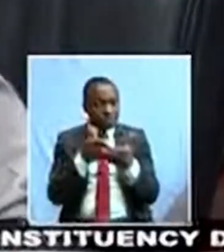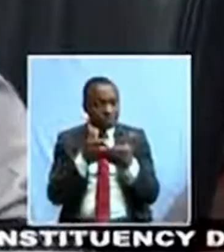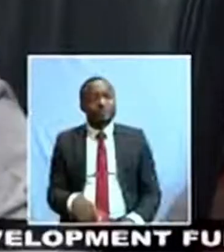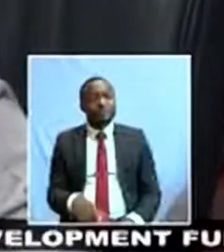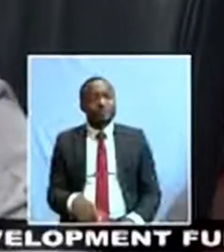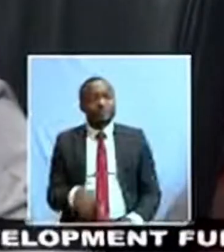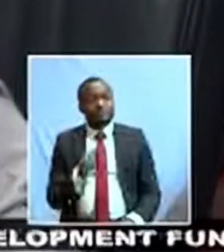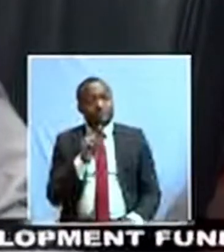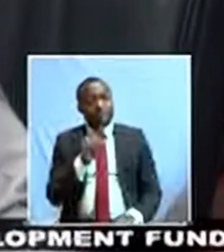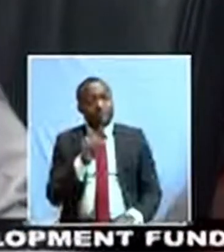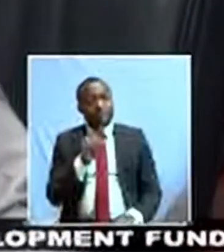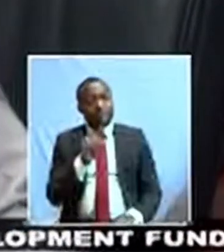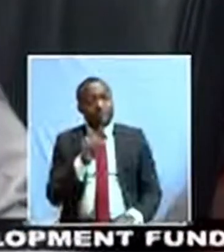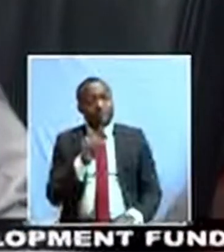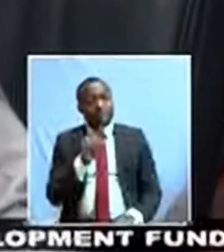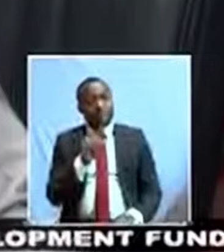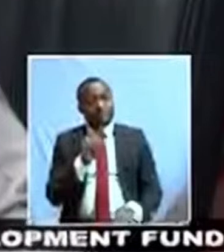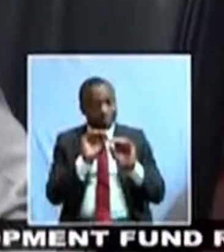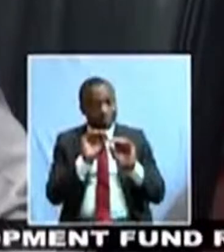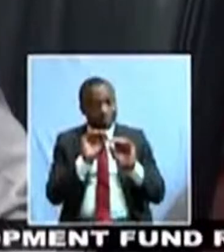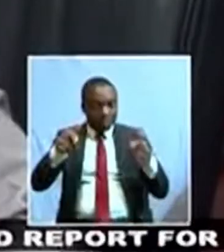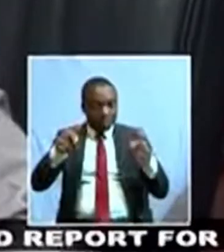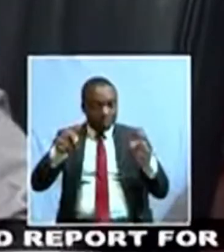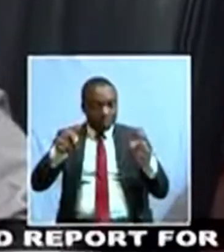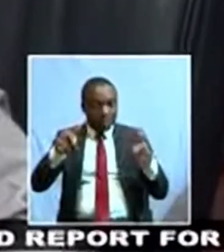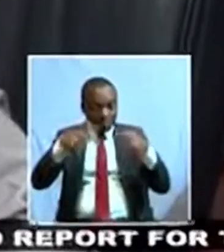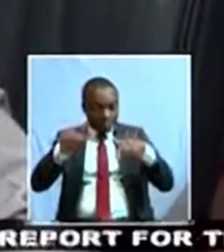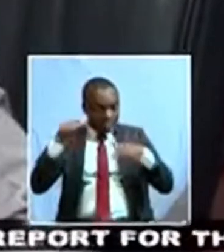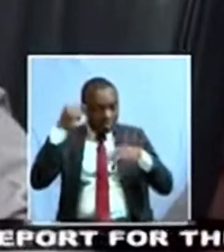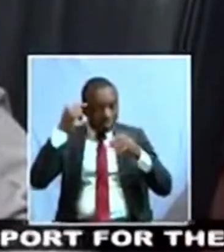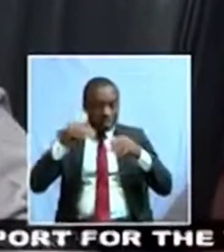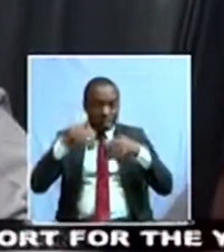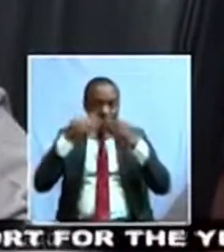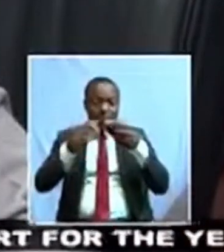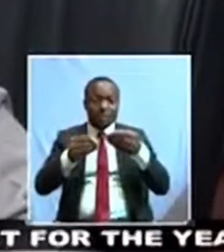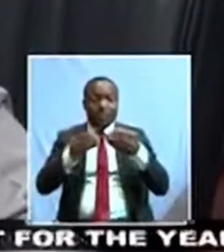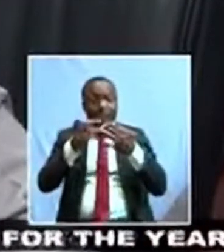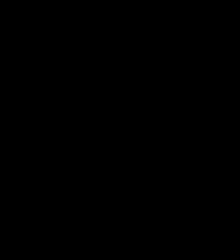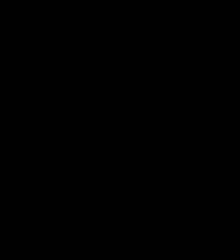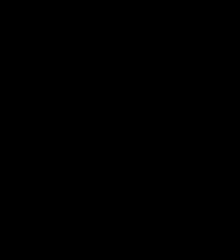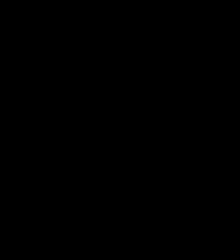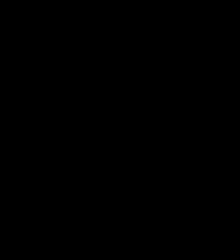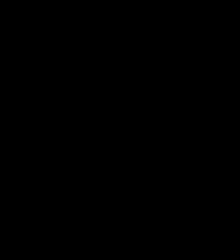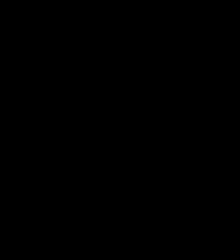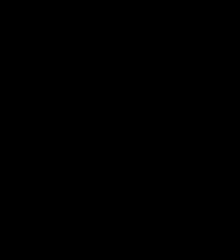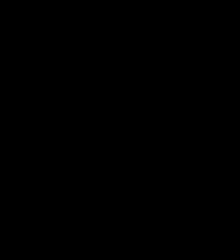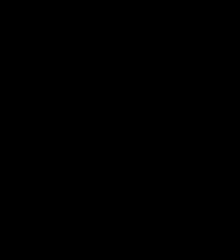we were instructed by partial certificate in this